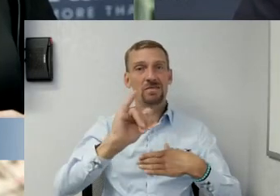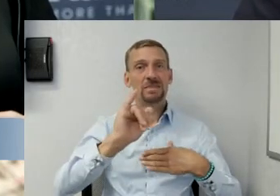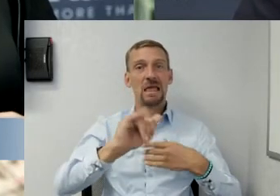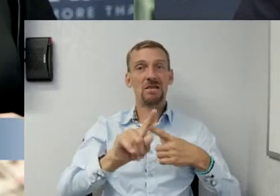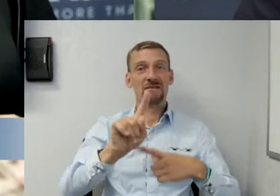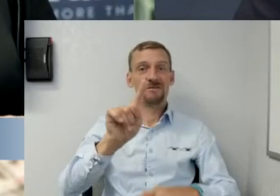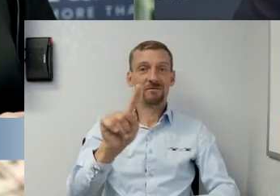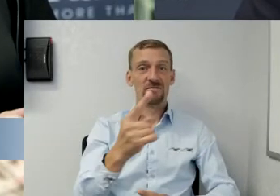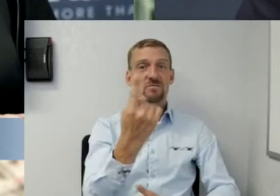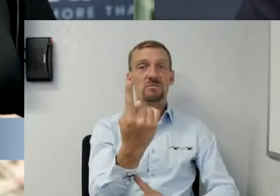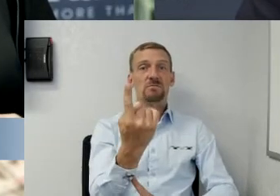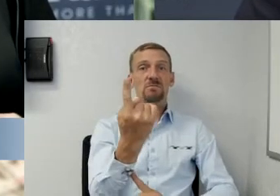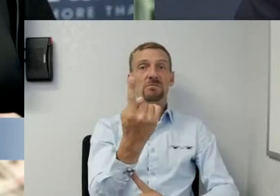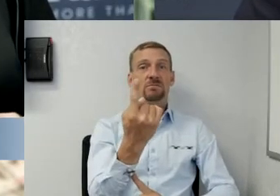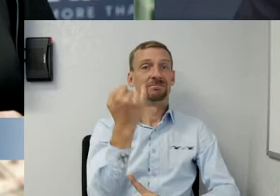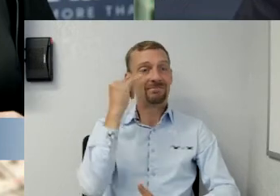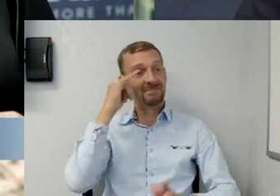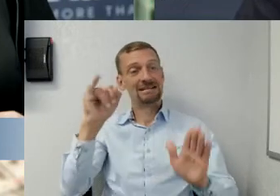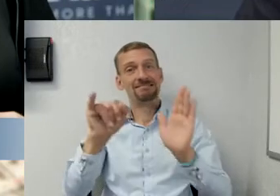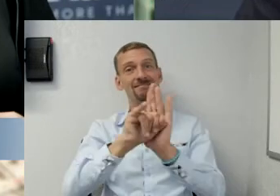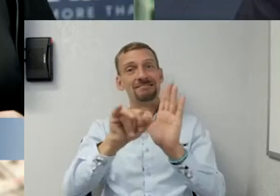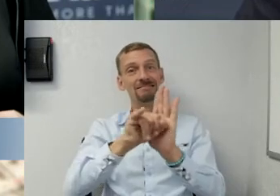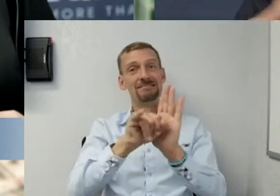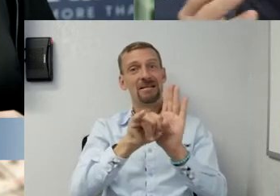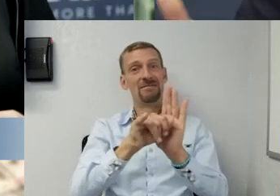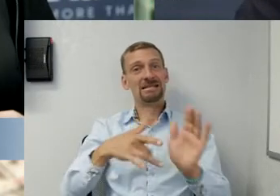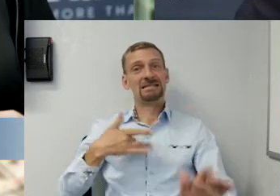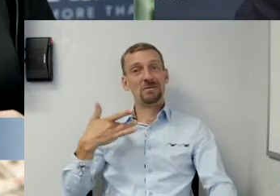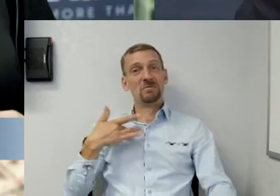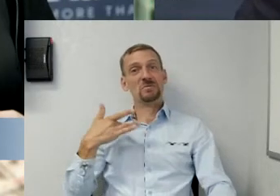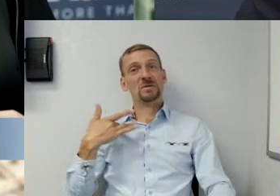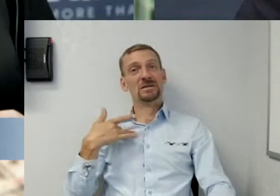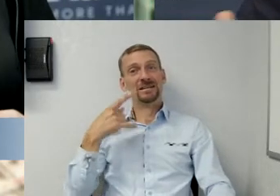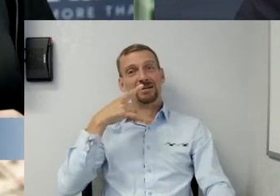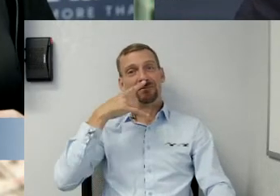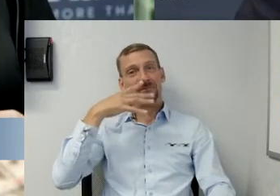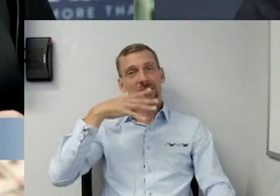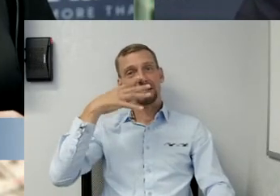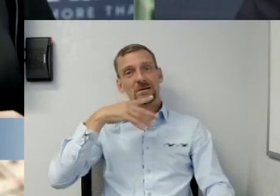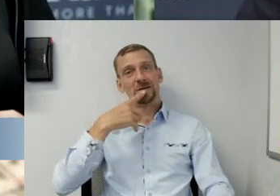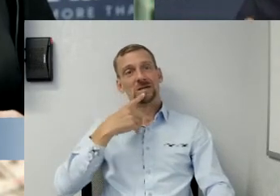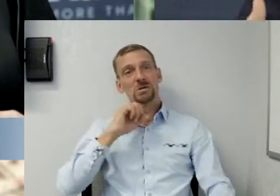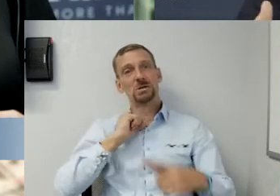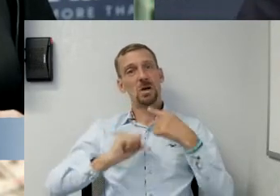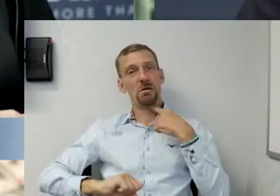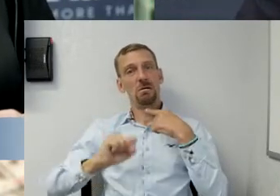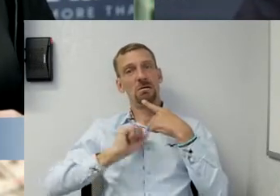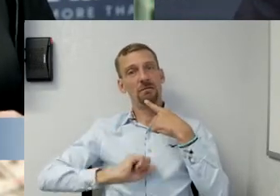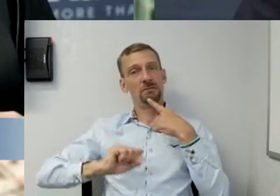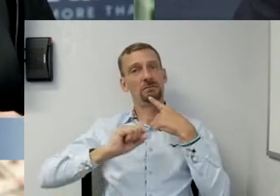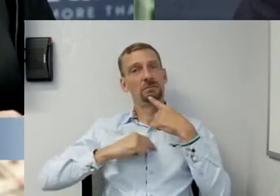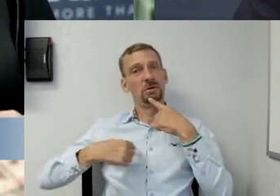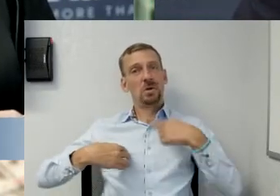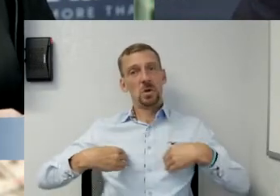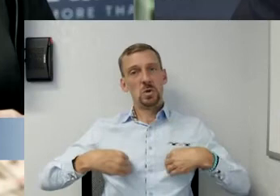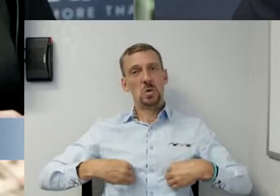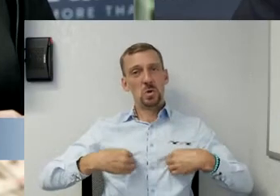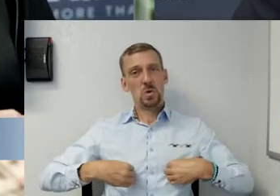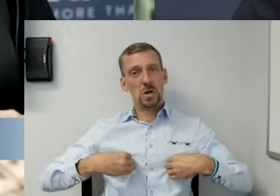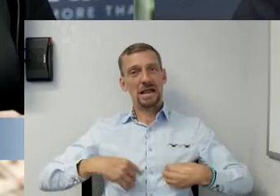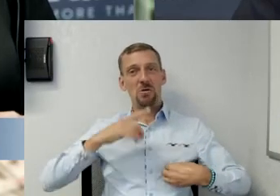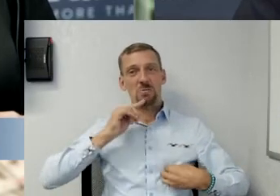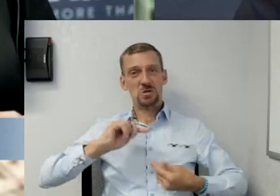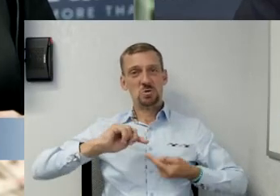very first identified symptoms, runny nose, cough, lower respiratory